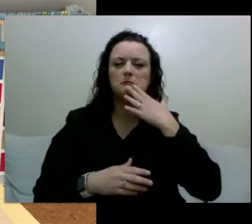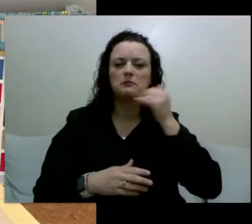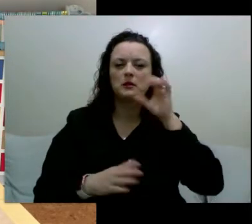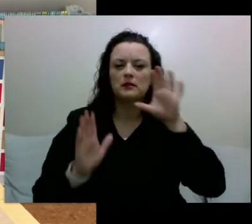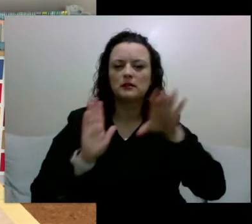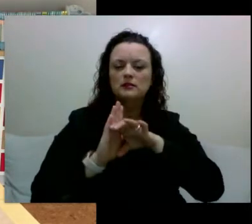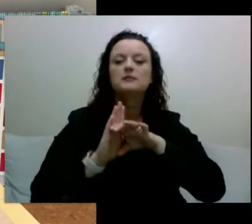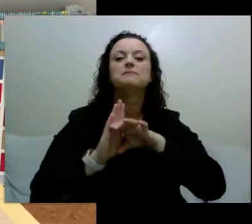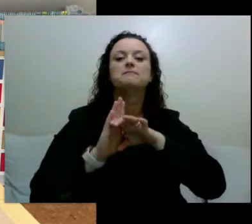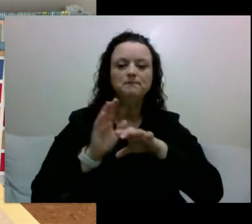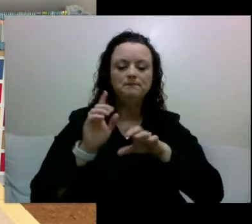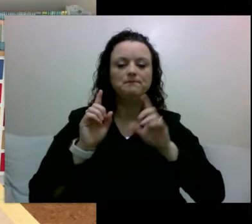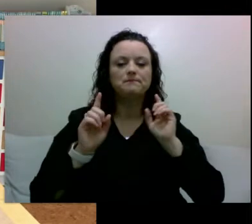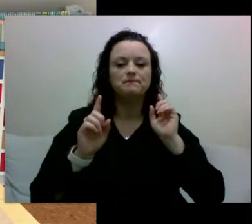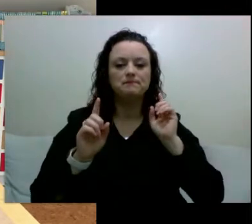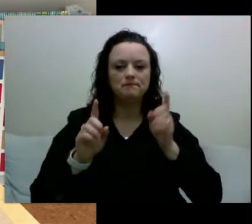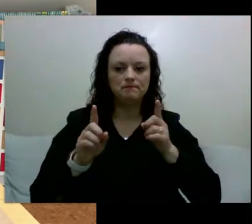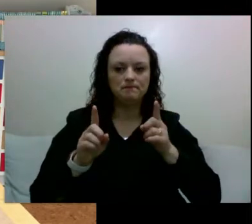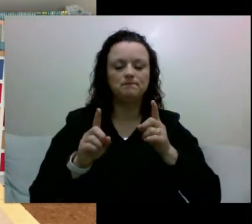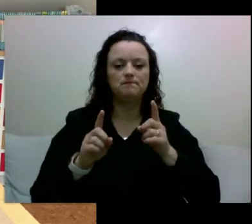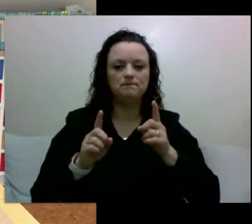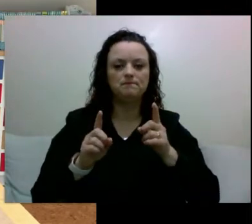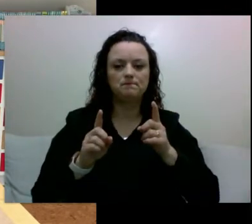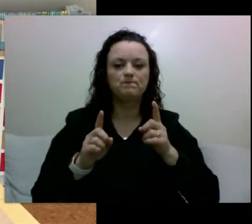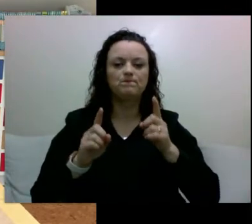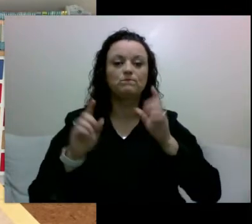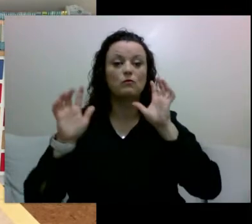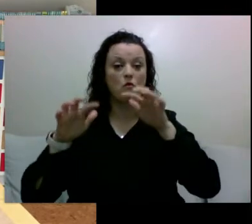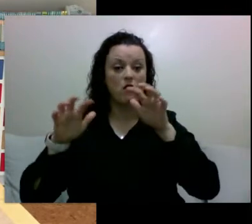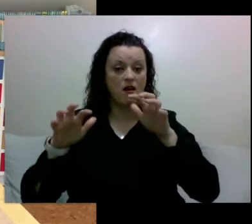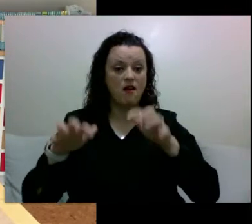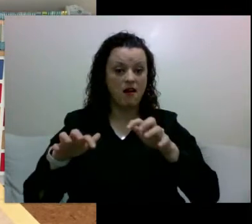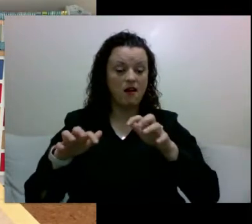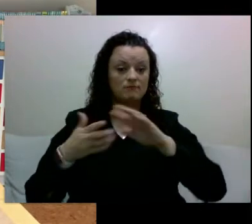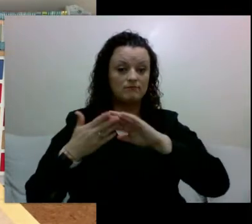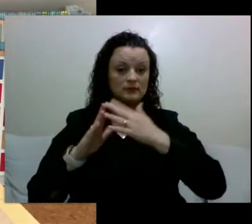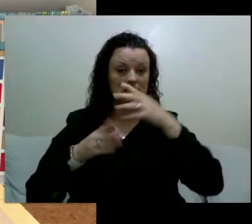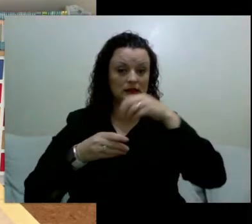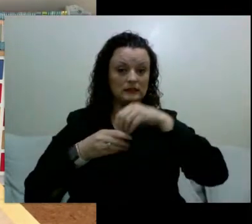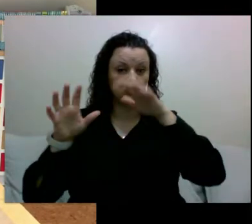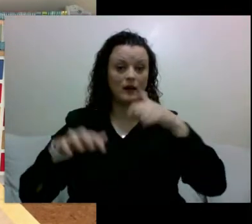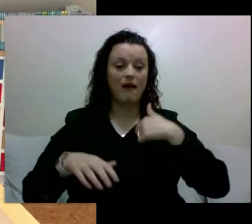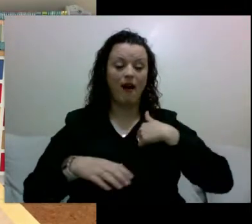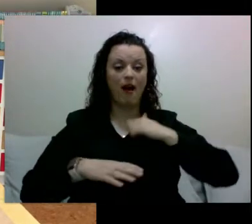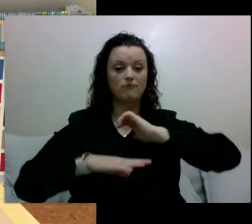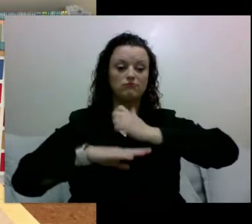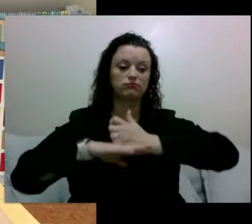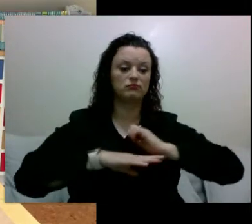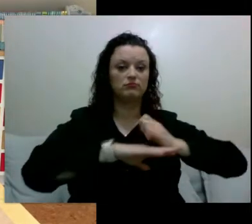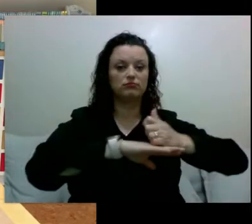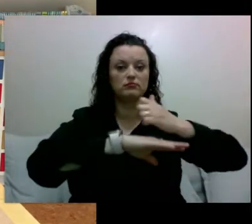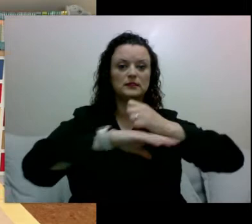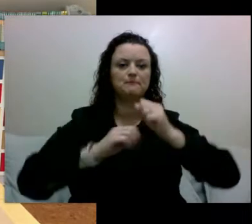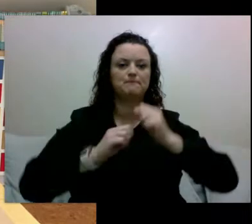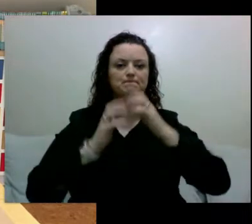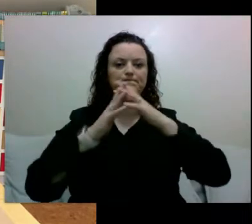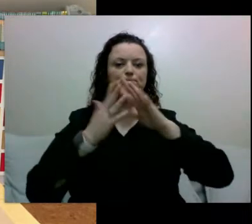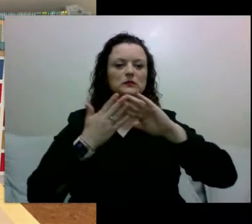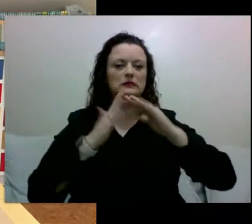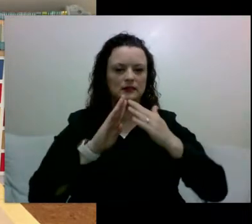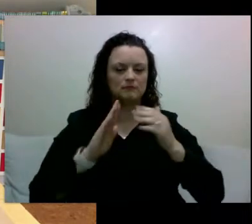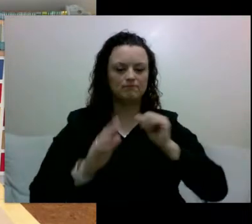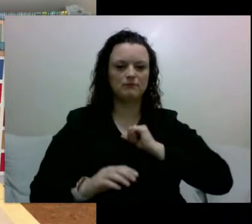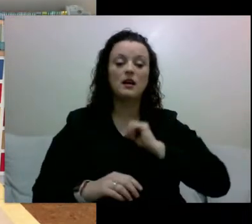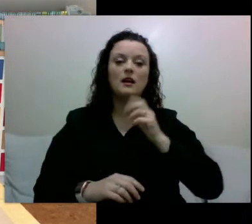city. There we go. There it is in the rain. I built this city. And I did this book many, many